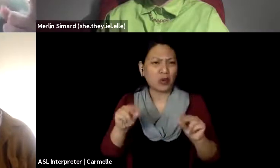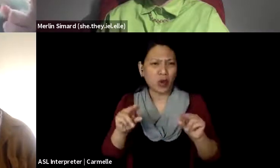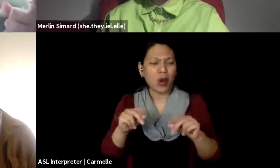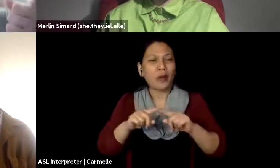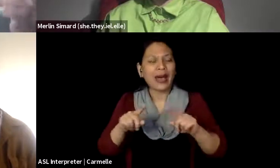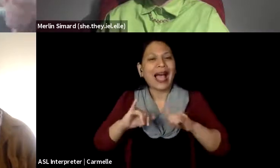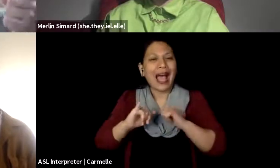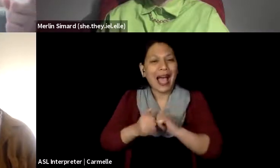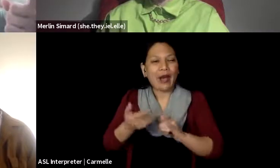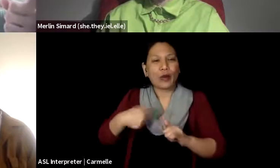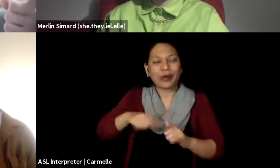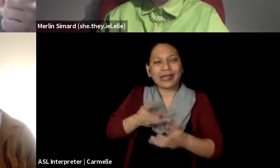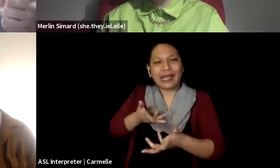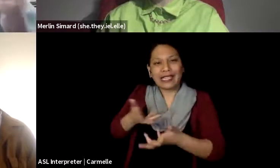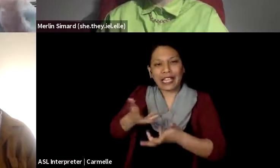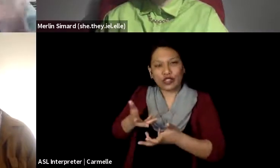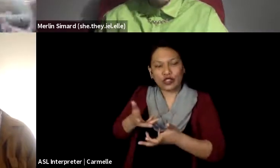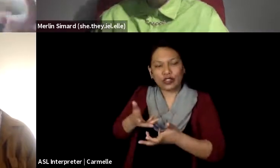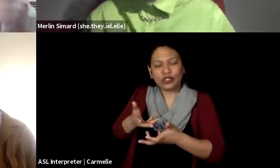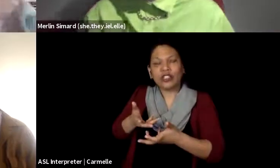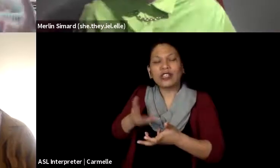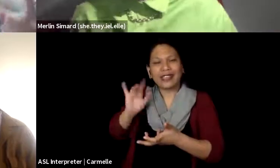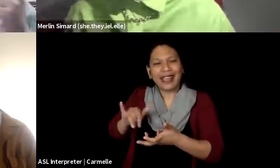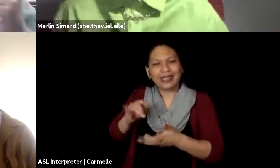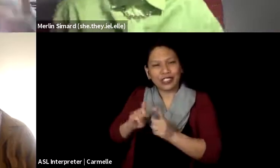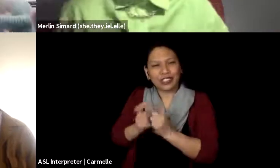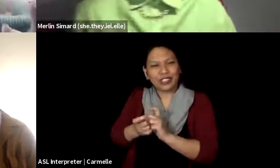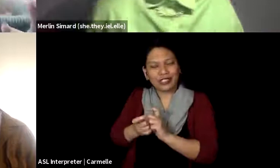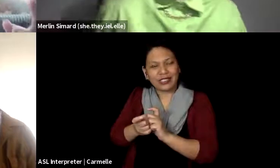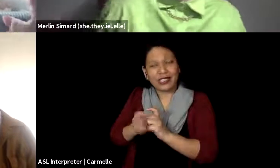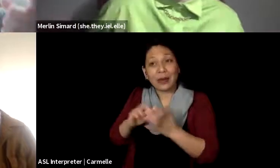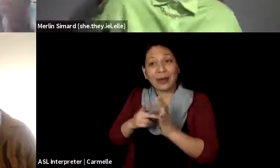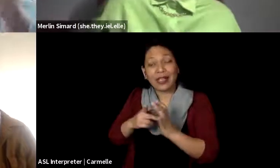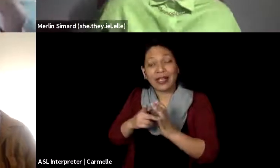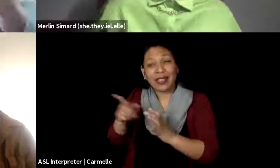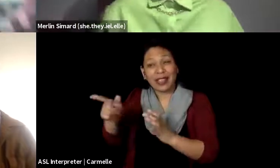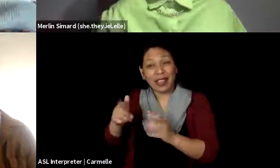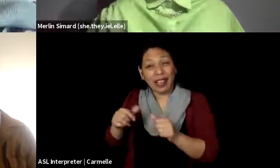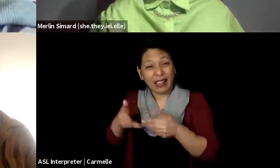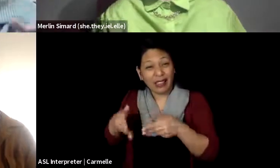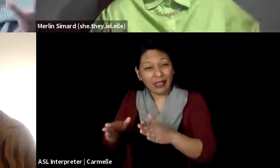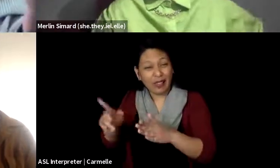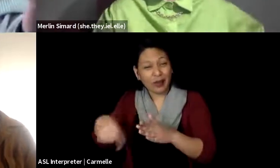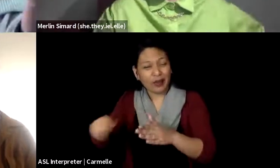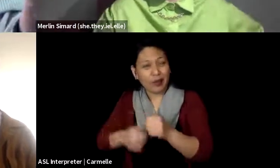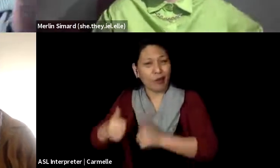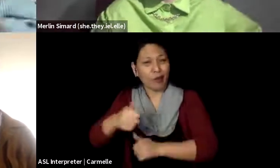engage with it, that the institution does not have to wield the power that they have, that they can relinquish